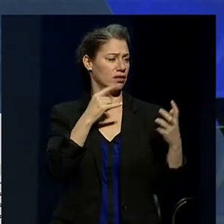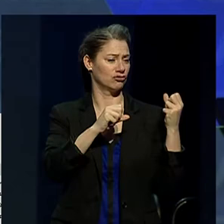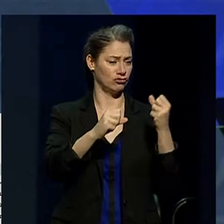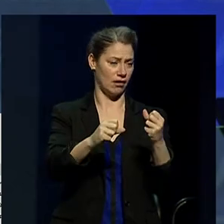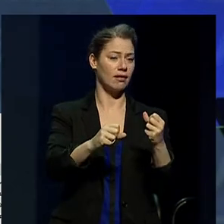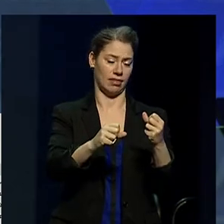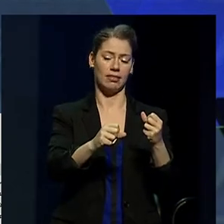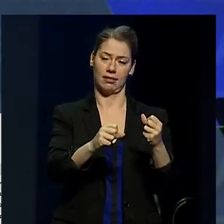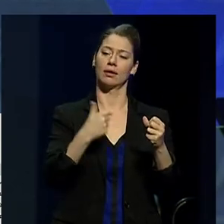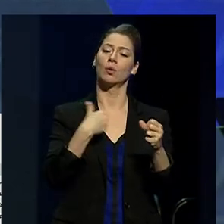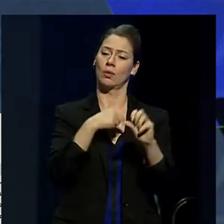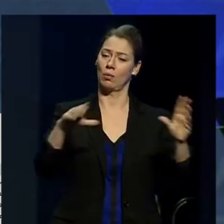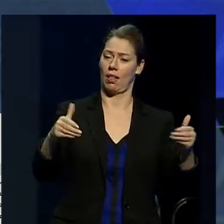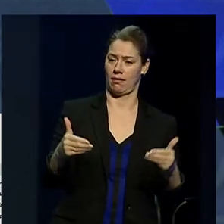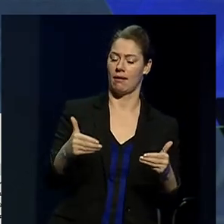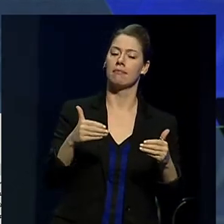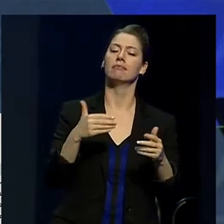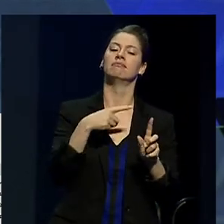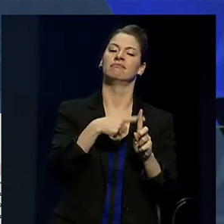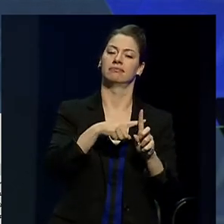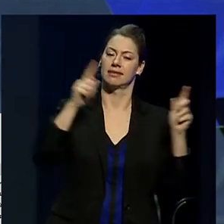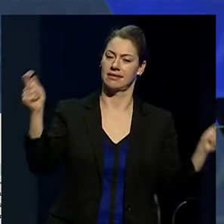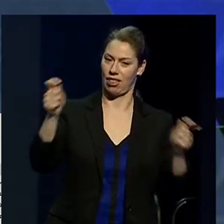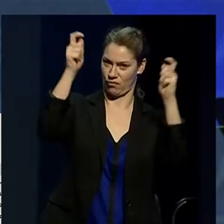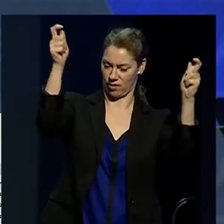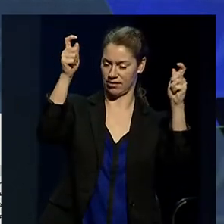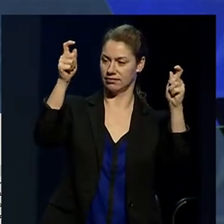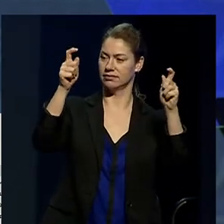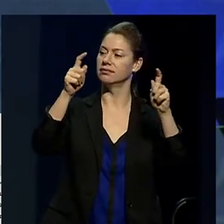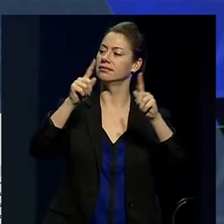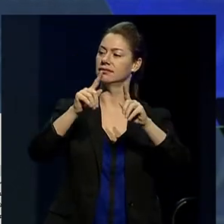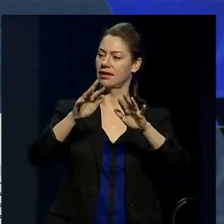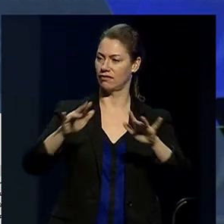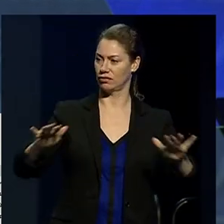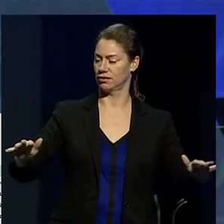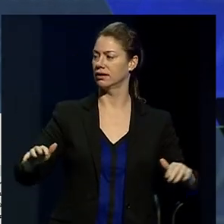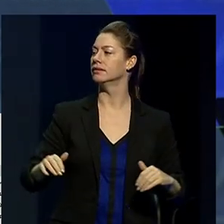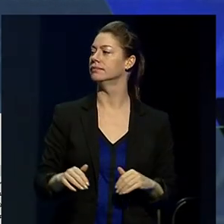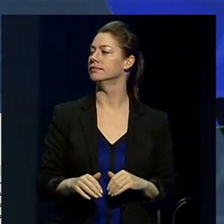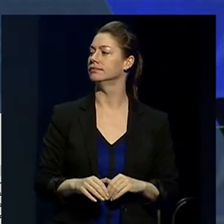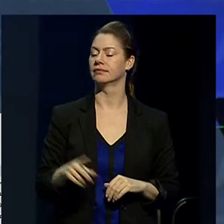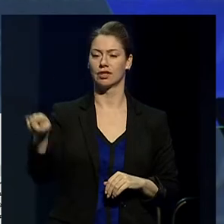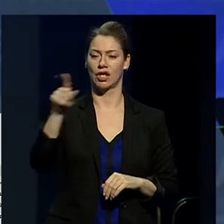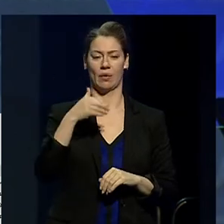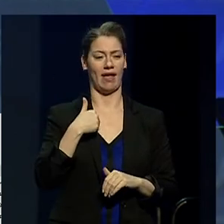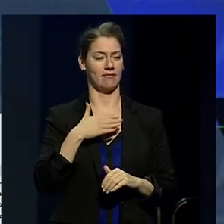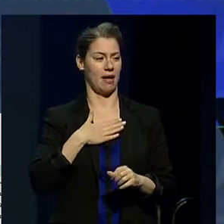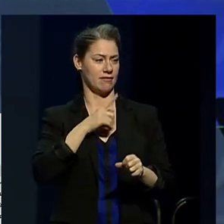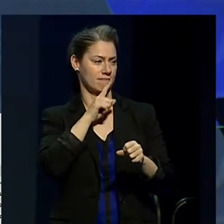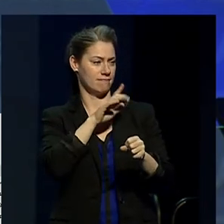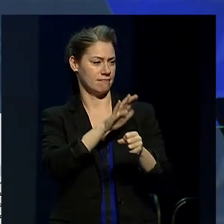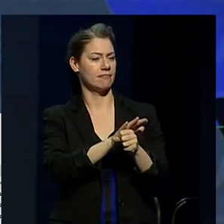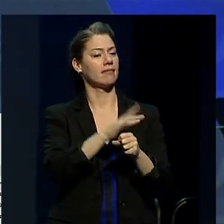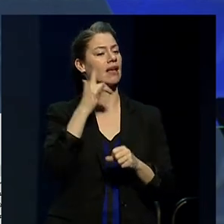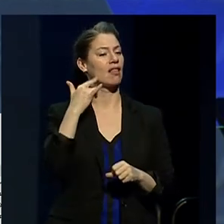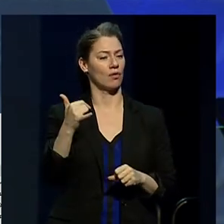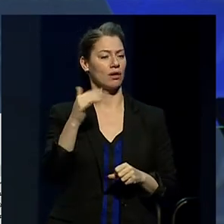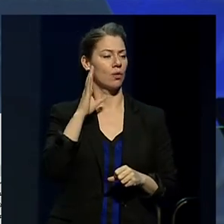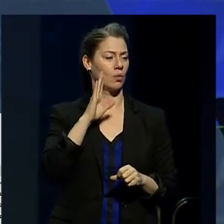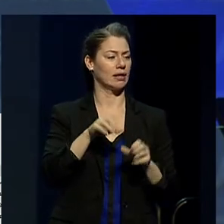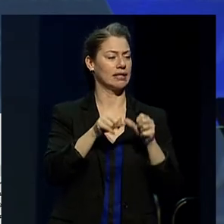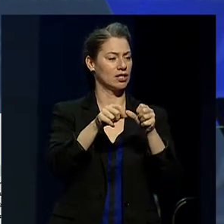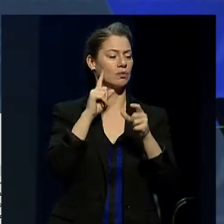welcome diversity, we celebrate diversity. And you have my commitment that California will continue to lead the opposition